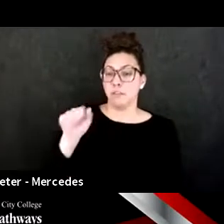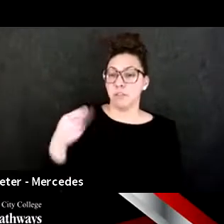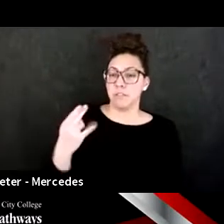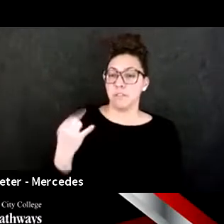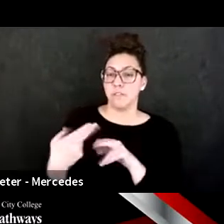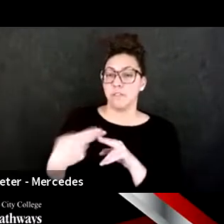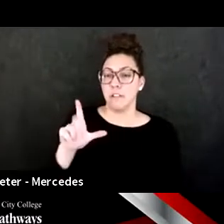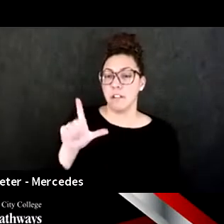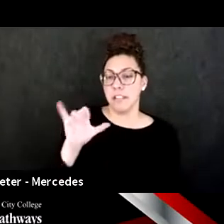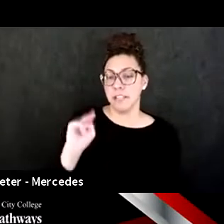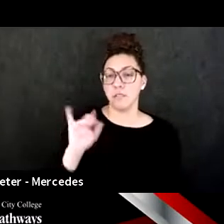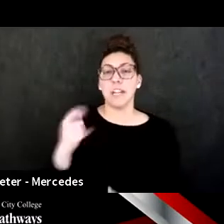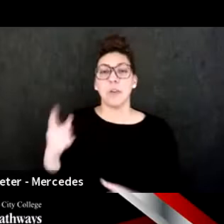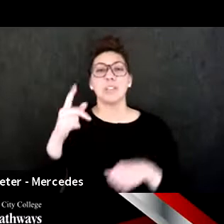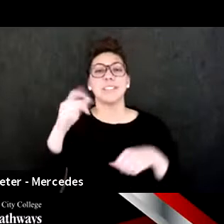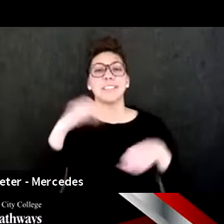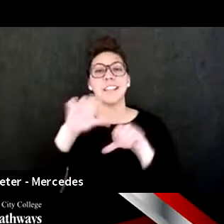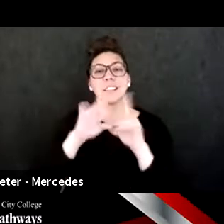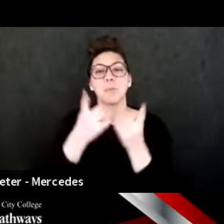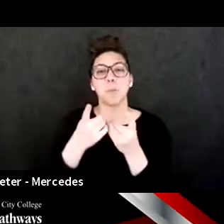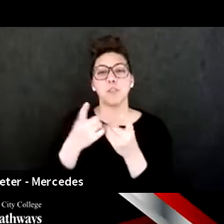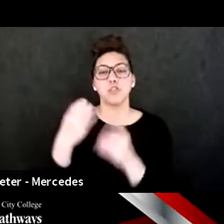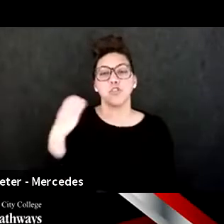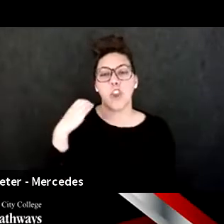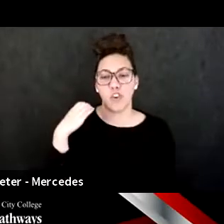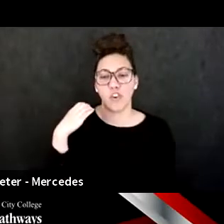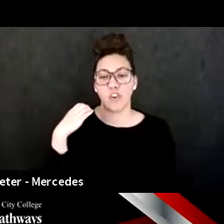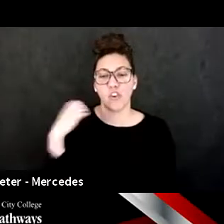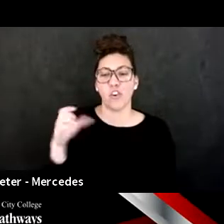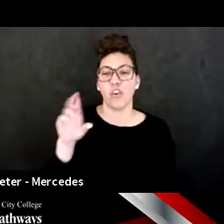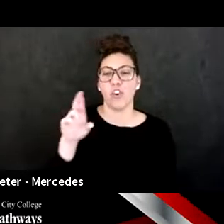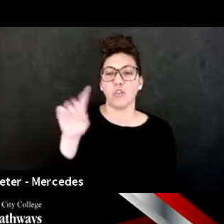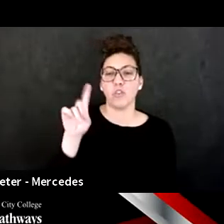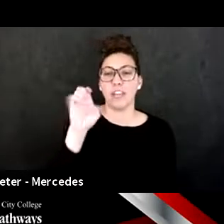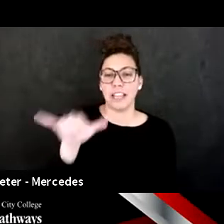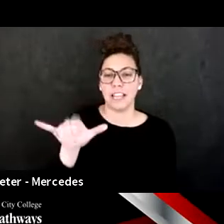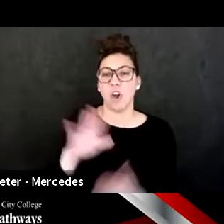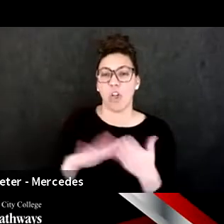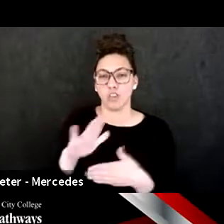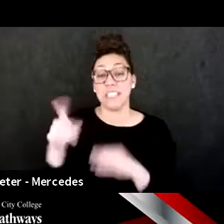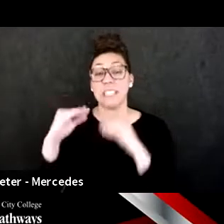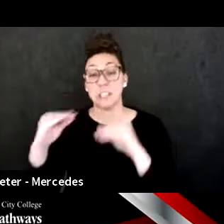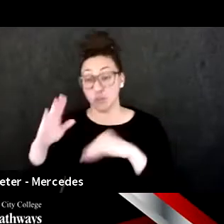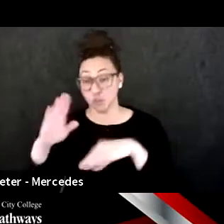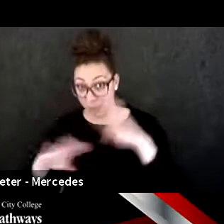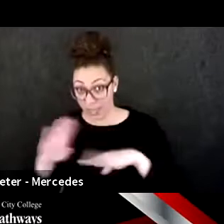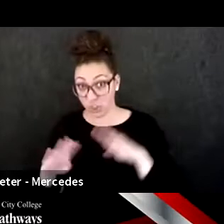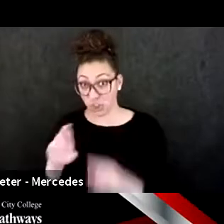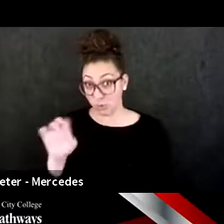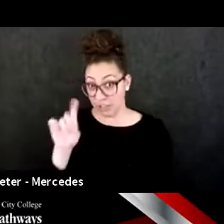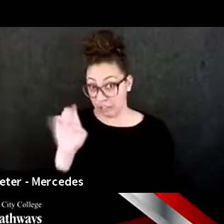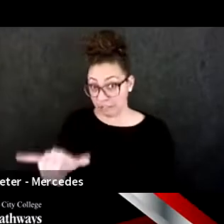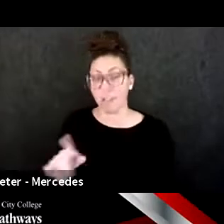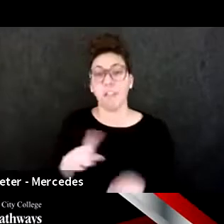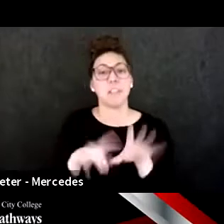Joseph Lin is a current science department chair at Reedley College. And in addition to teaching biology at Reedley, Joseph also